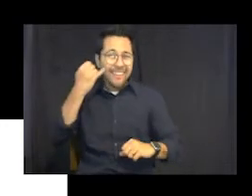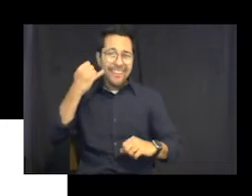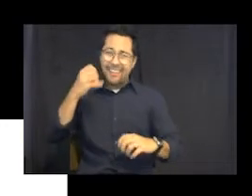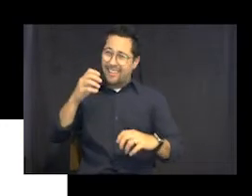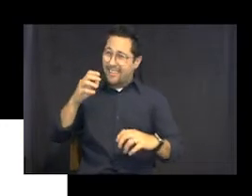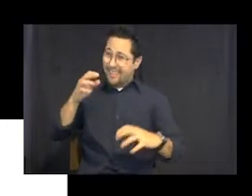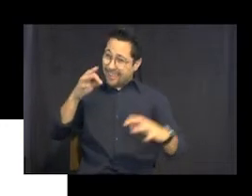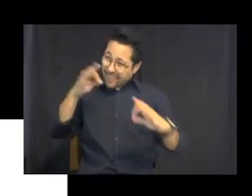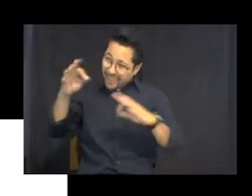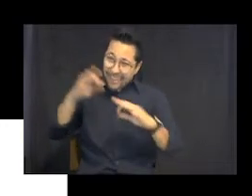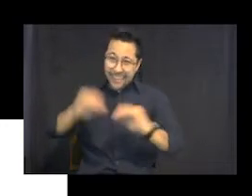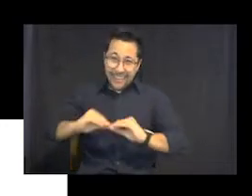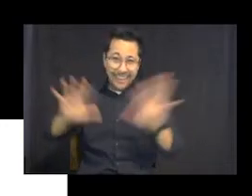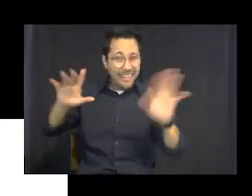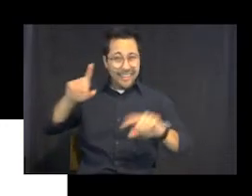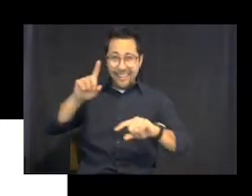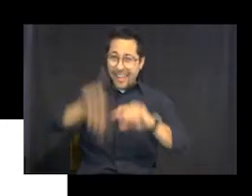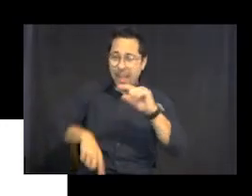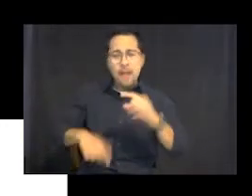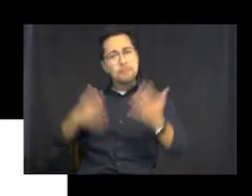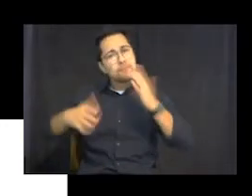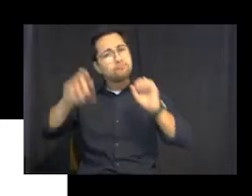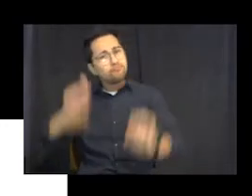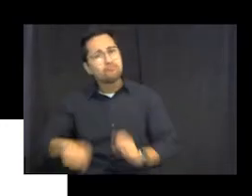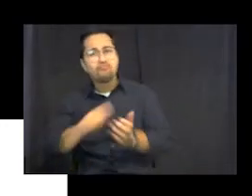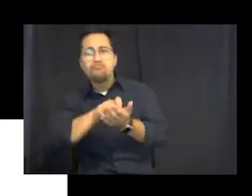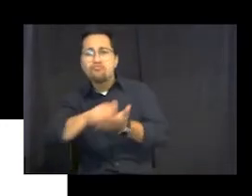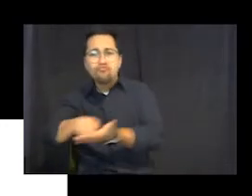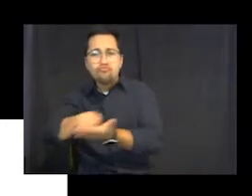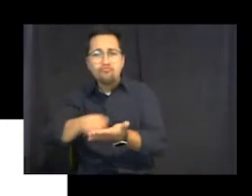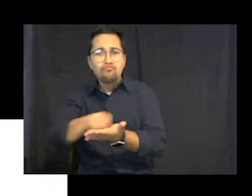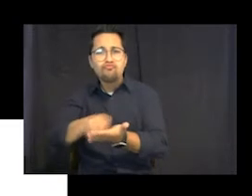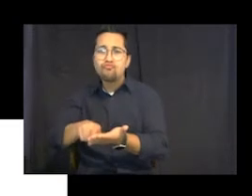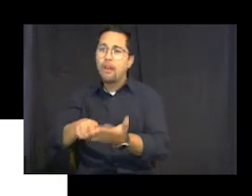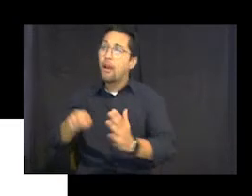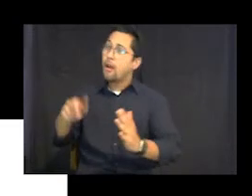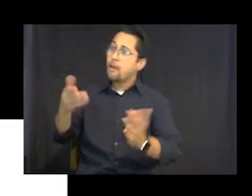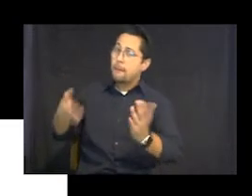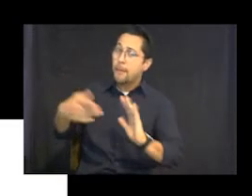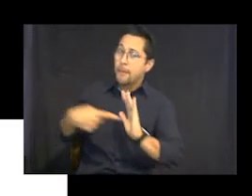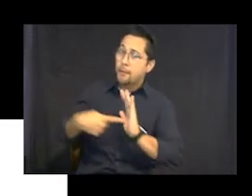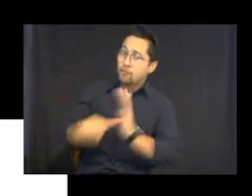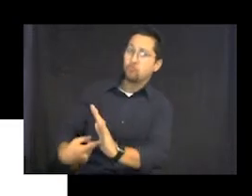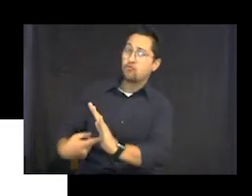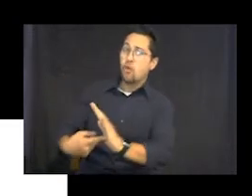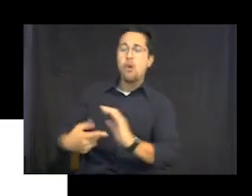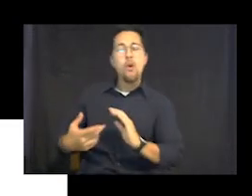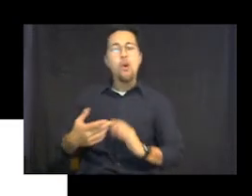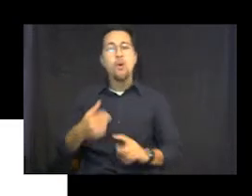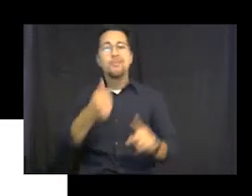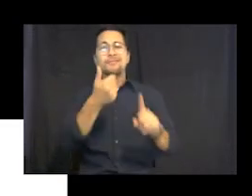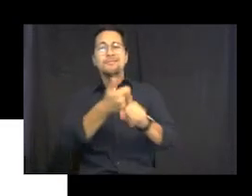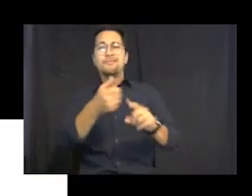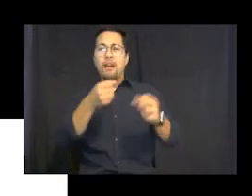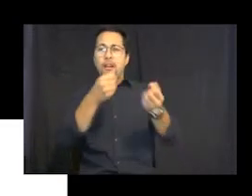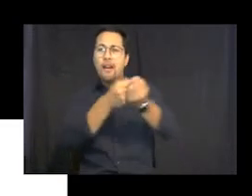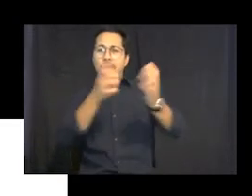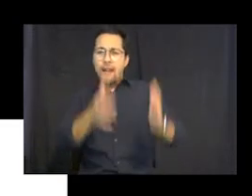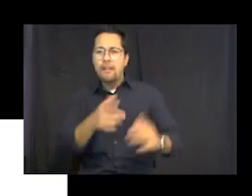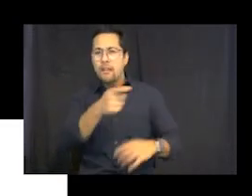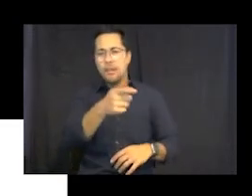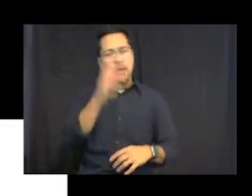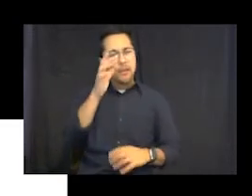it verbally, then maybe you can write it out or show them. Self-advocates look